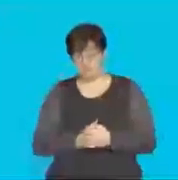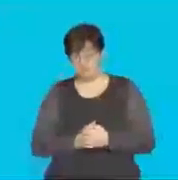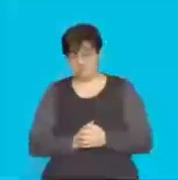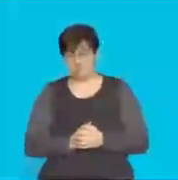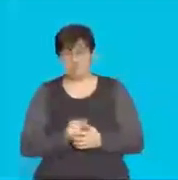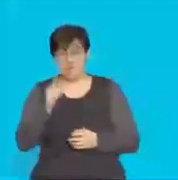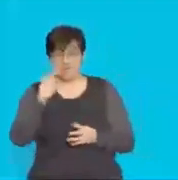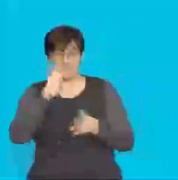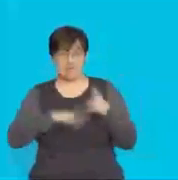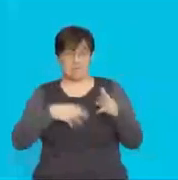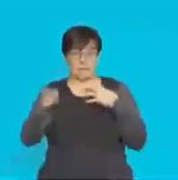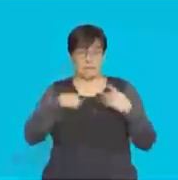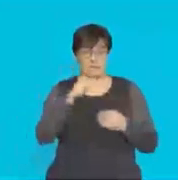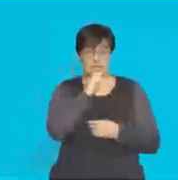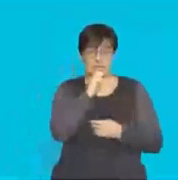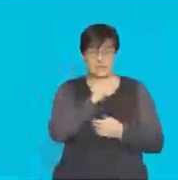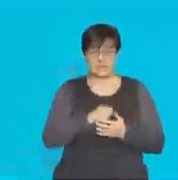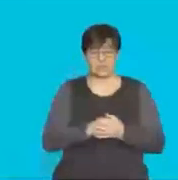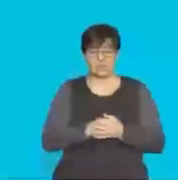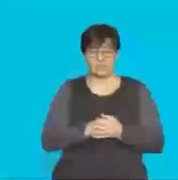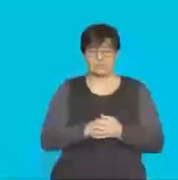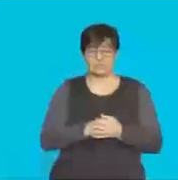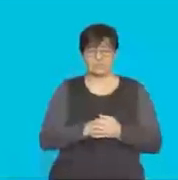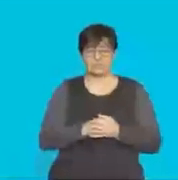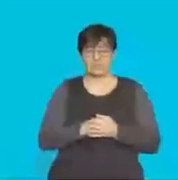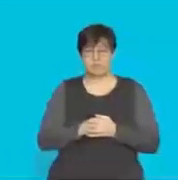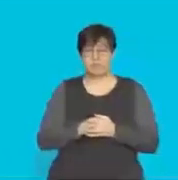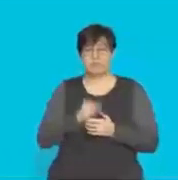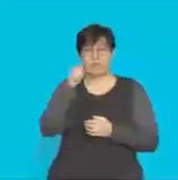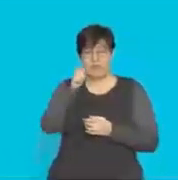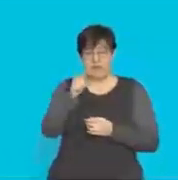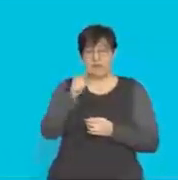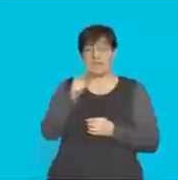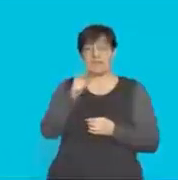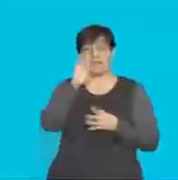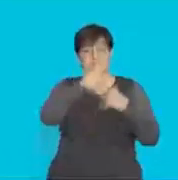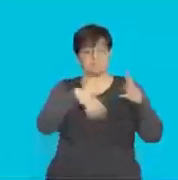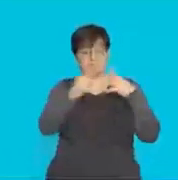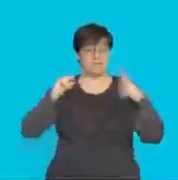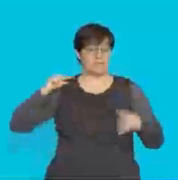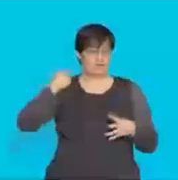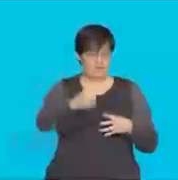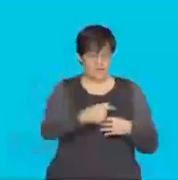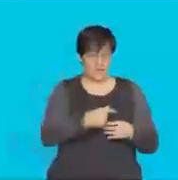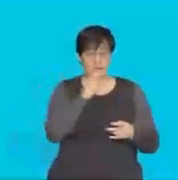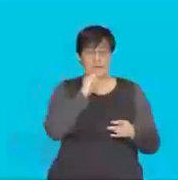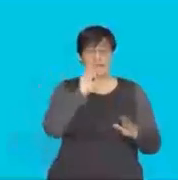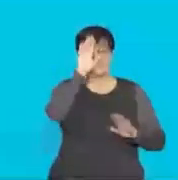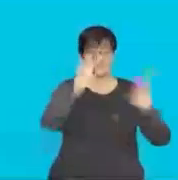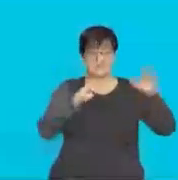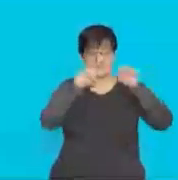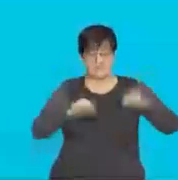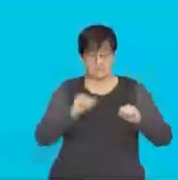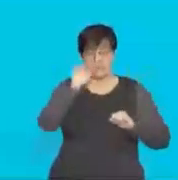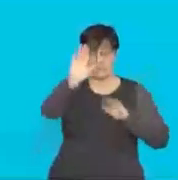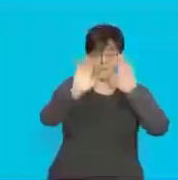a template that I use for the genetic diagram. And this genetic diagram again has to be laid out systematically, as you would